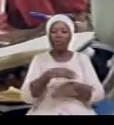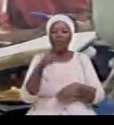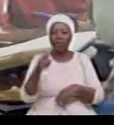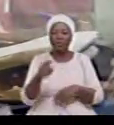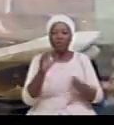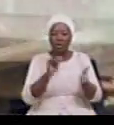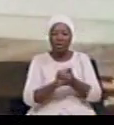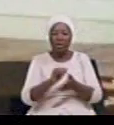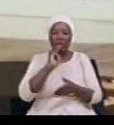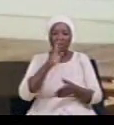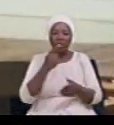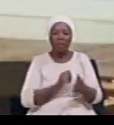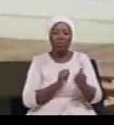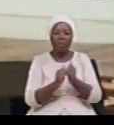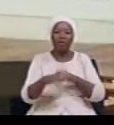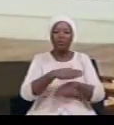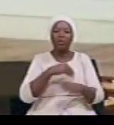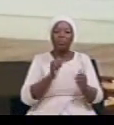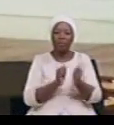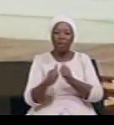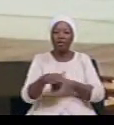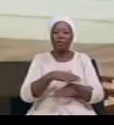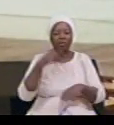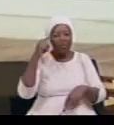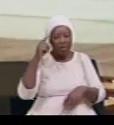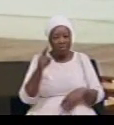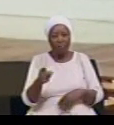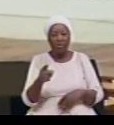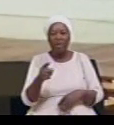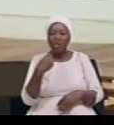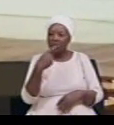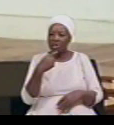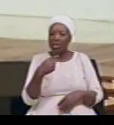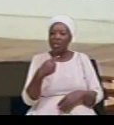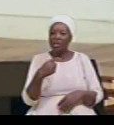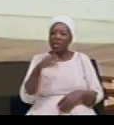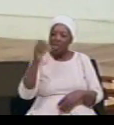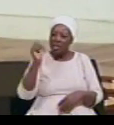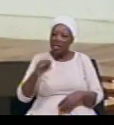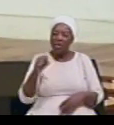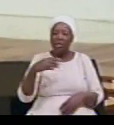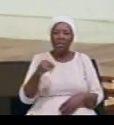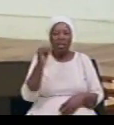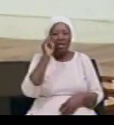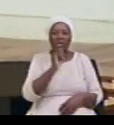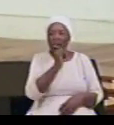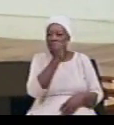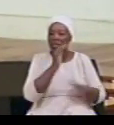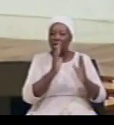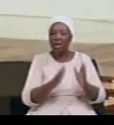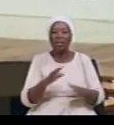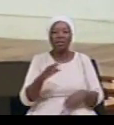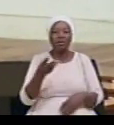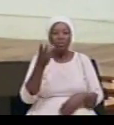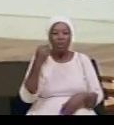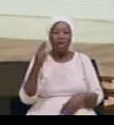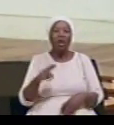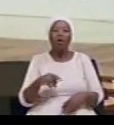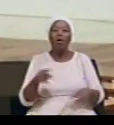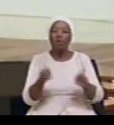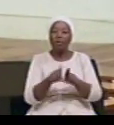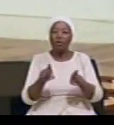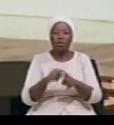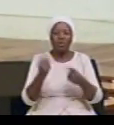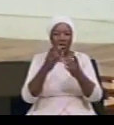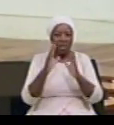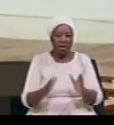over you. It says, yes, the Israelites were also sinners. They have broken the law